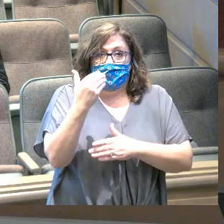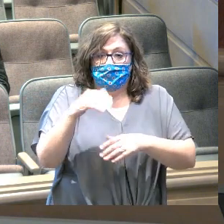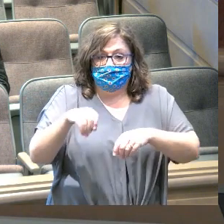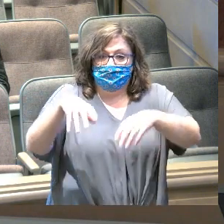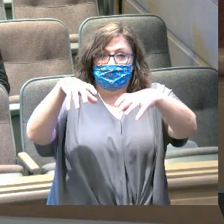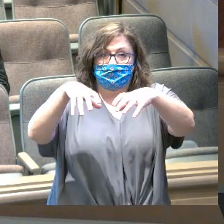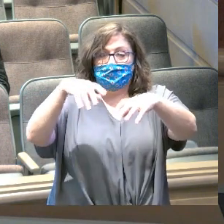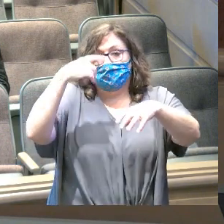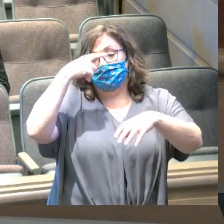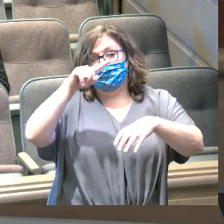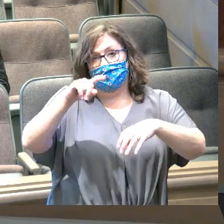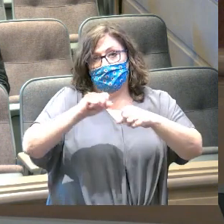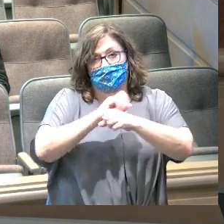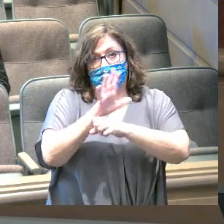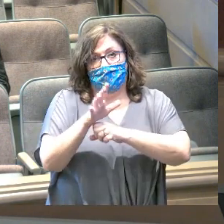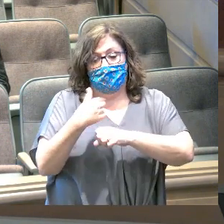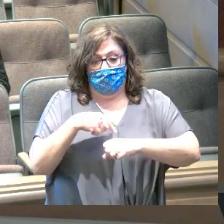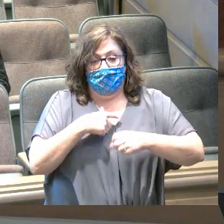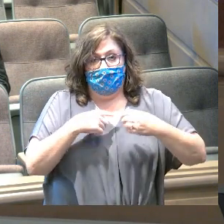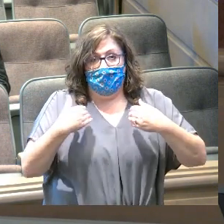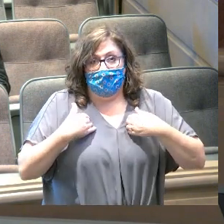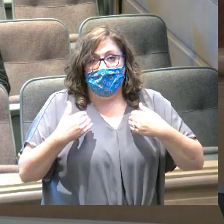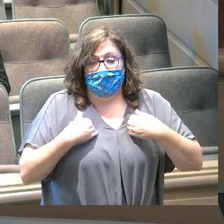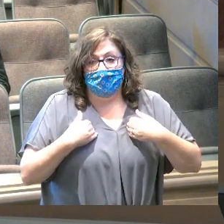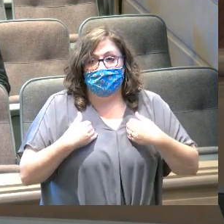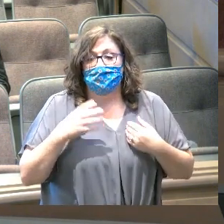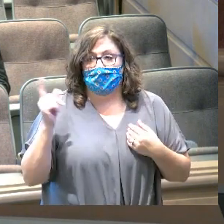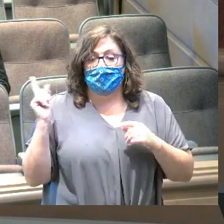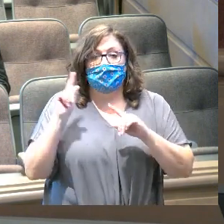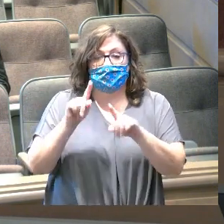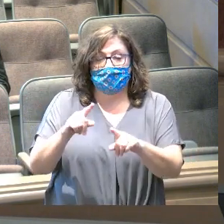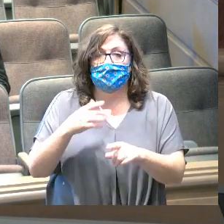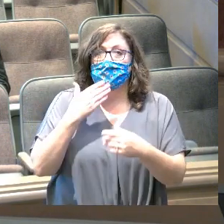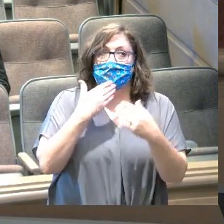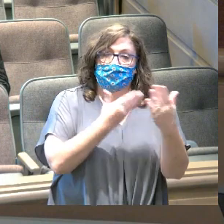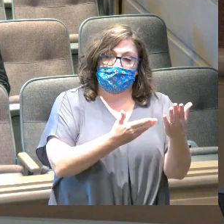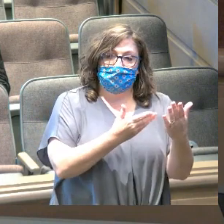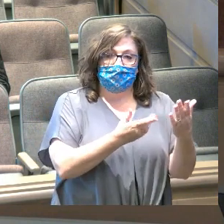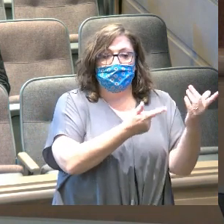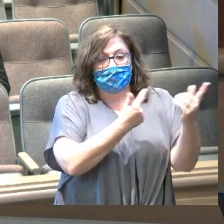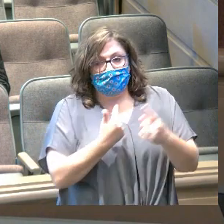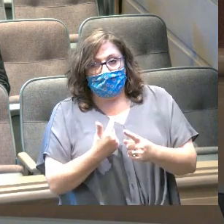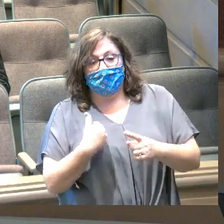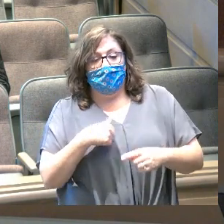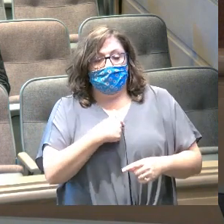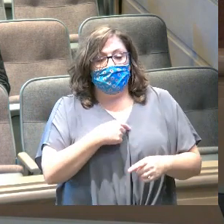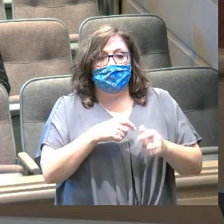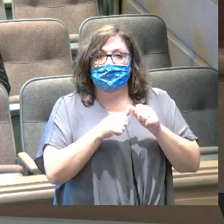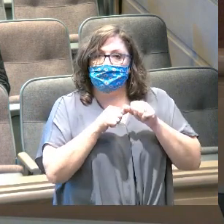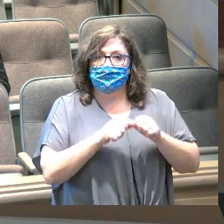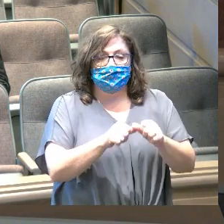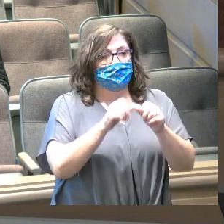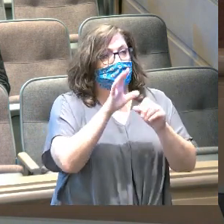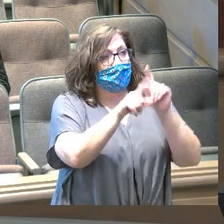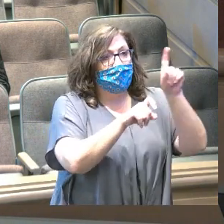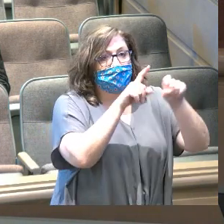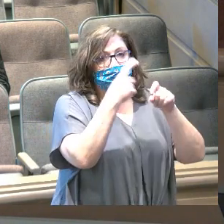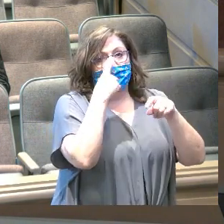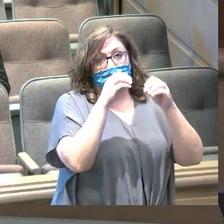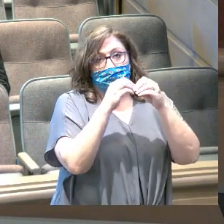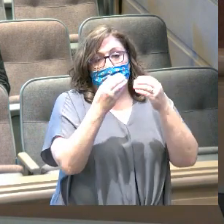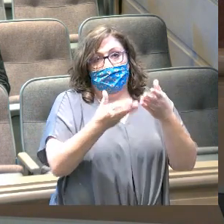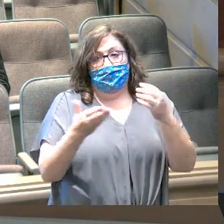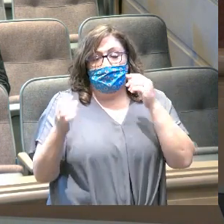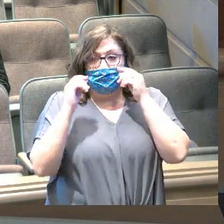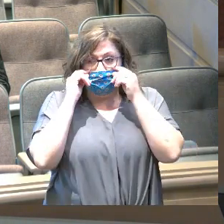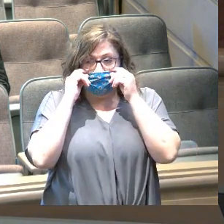available after we have flattened the curve, and for making himself available to us as we continue to ask for more resources. And I want to say this